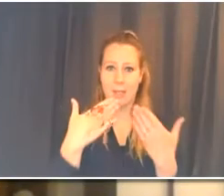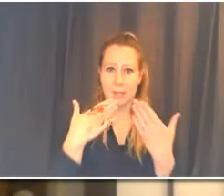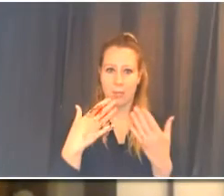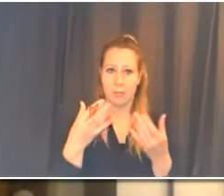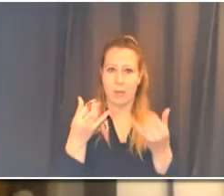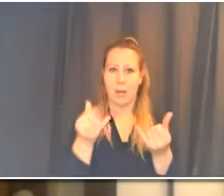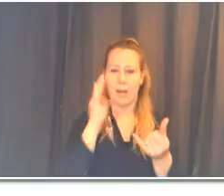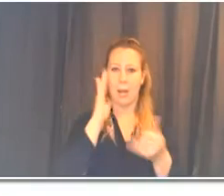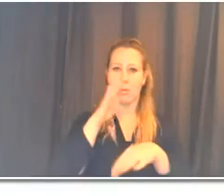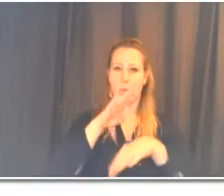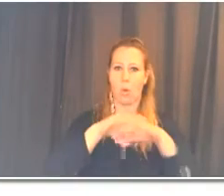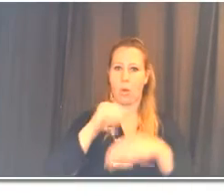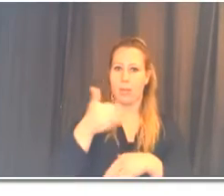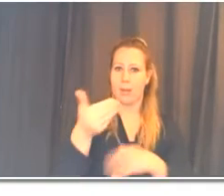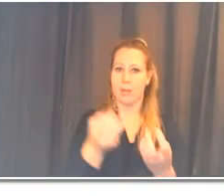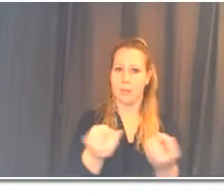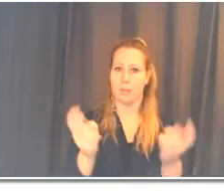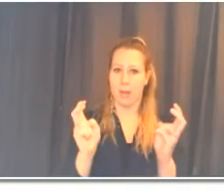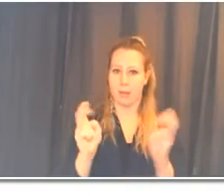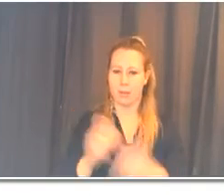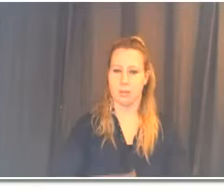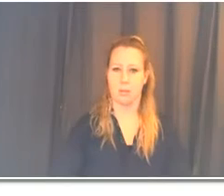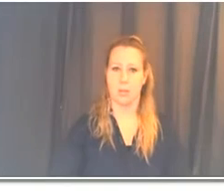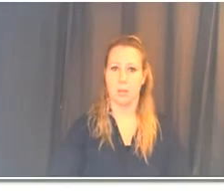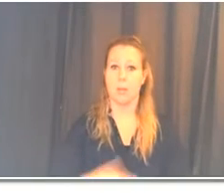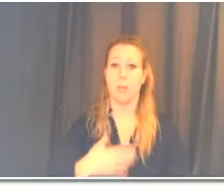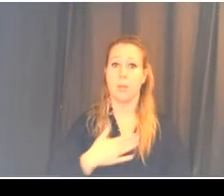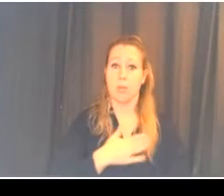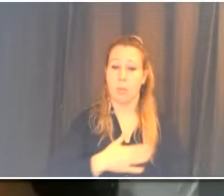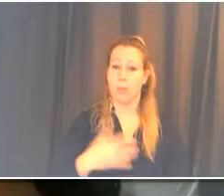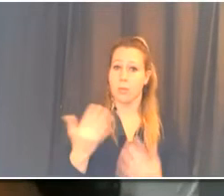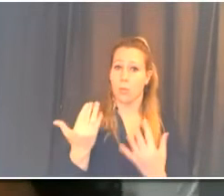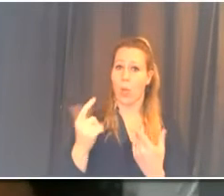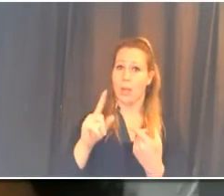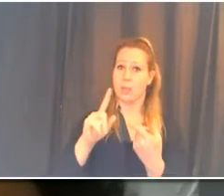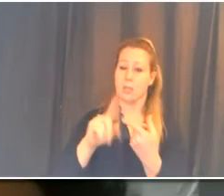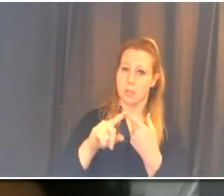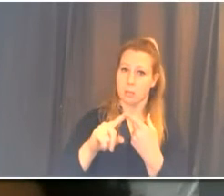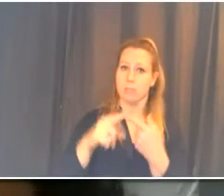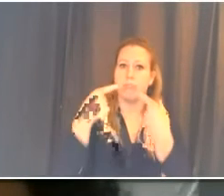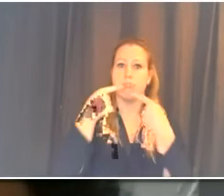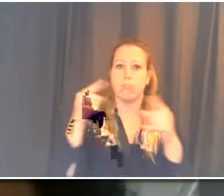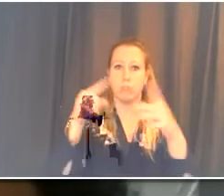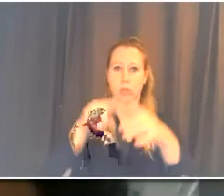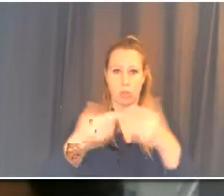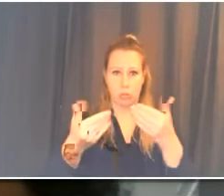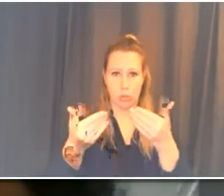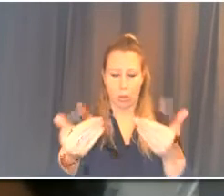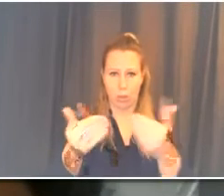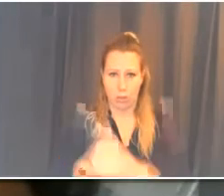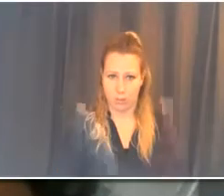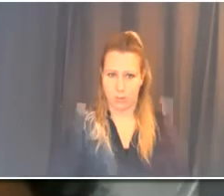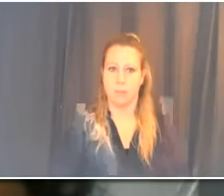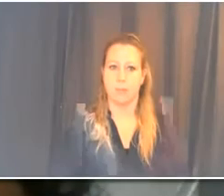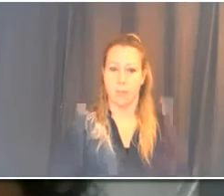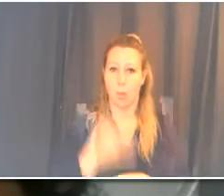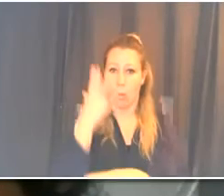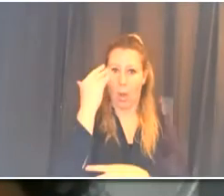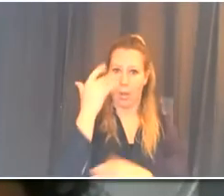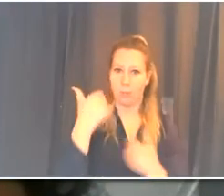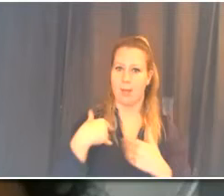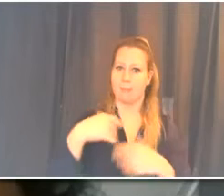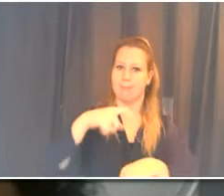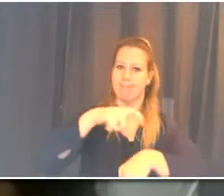Doran time starts now thank you good afternoon my name is Brian warin and I'm from Legal